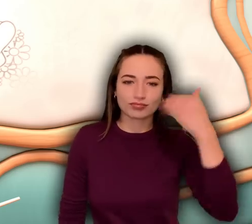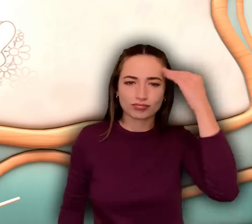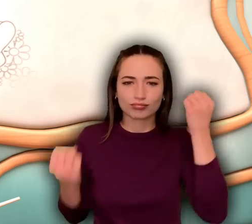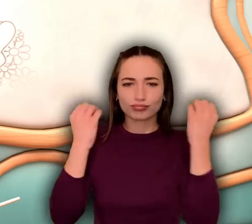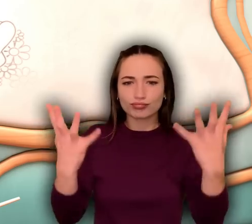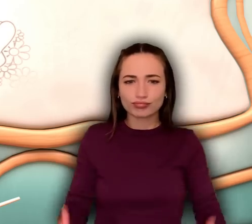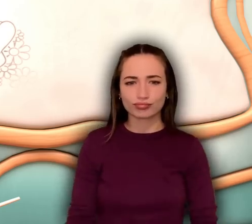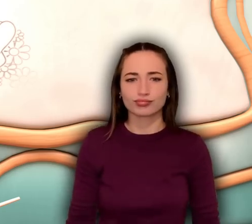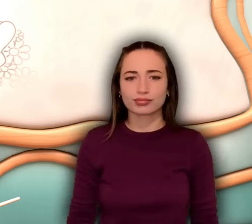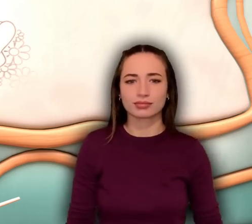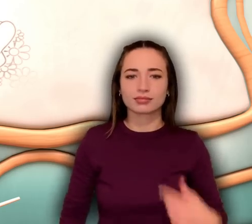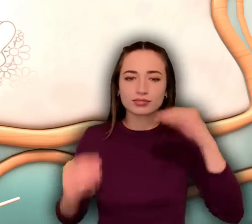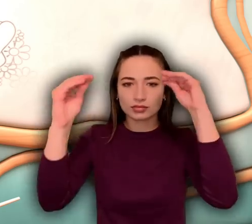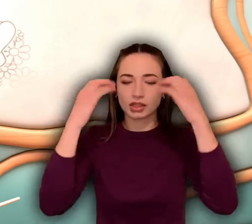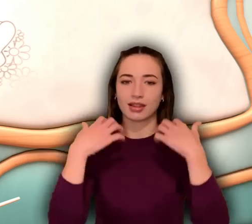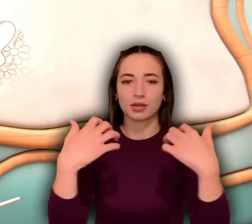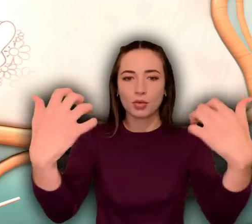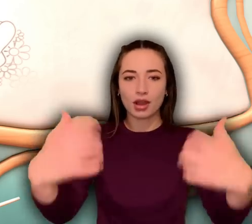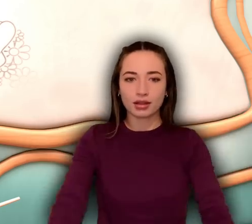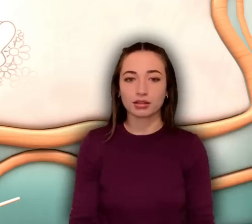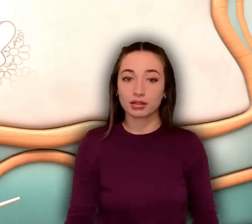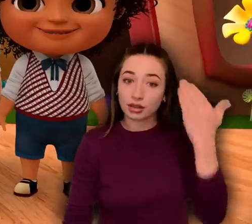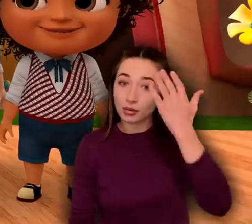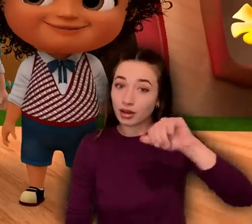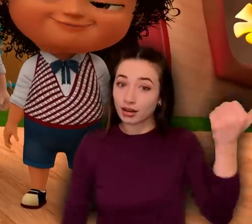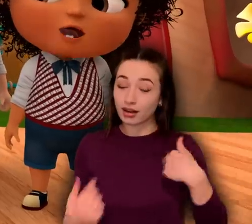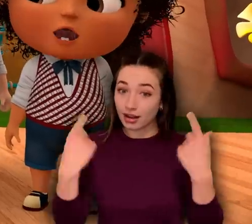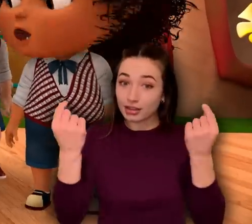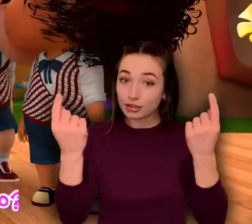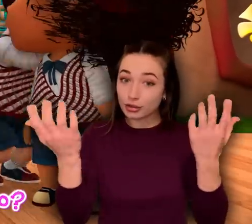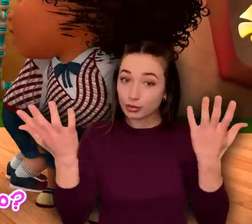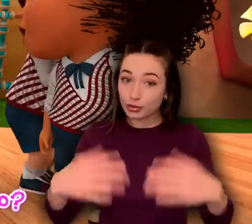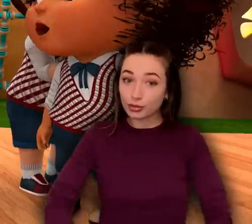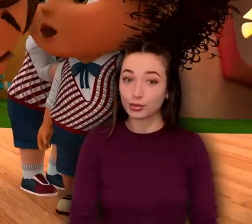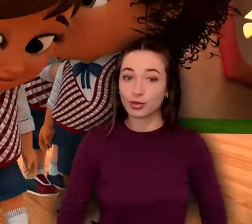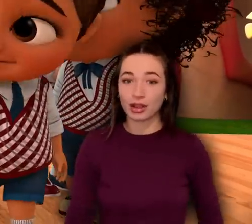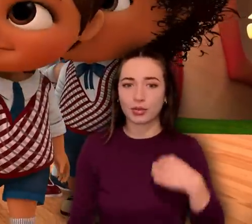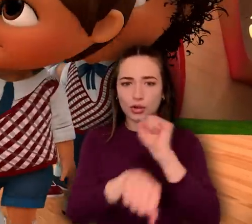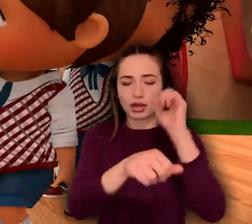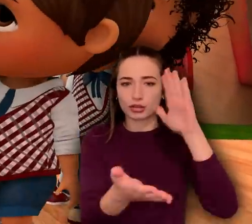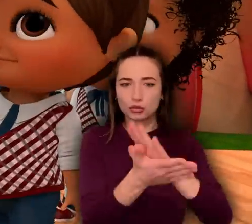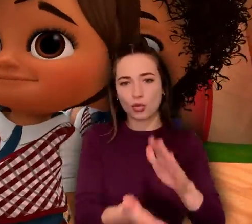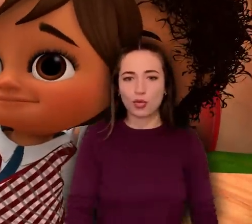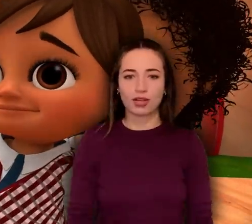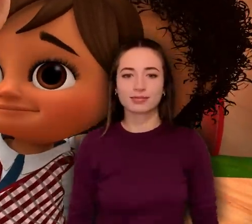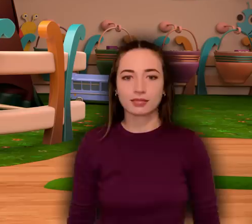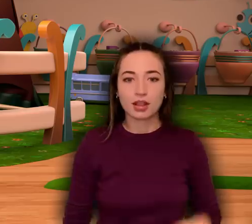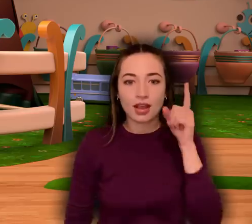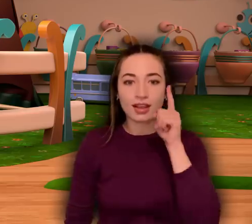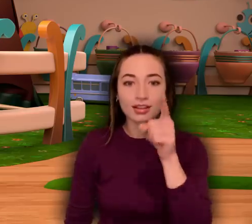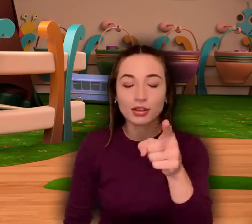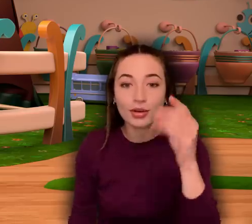I know a lot of things I can teach everyone and do you know what else I do I work at